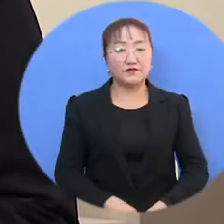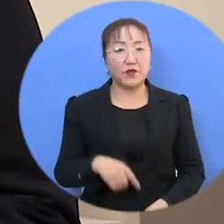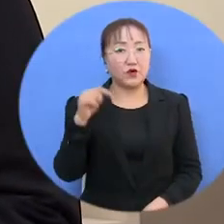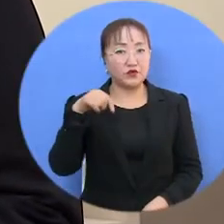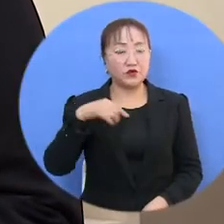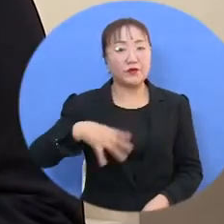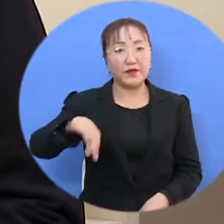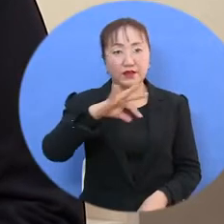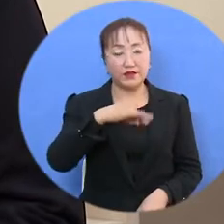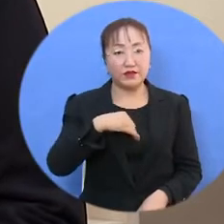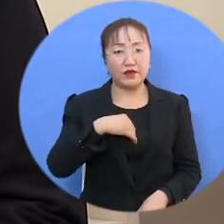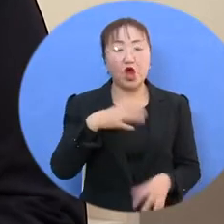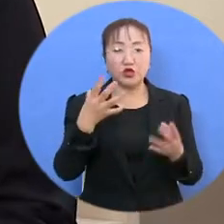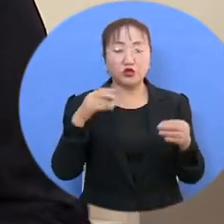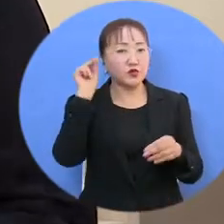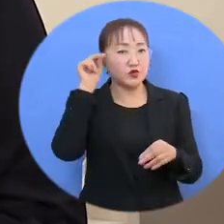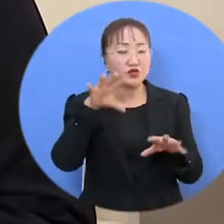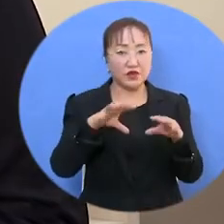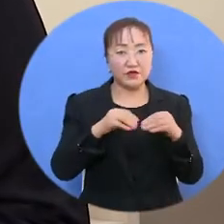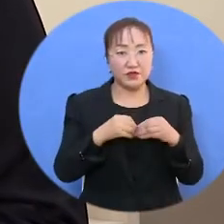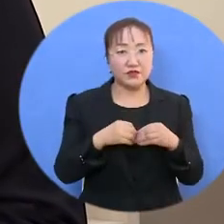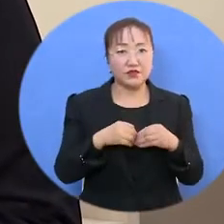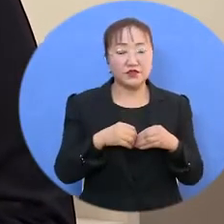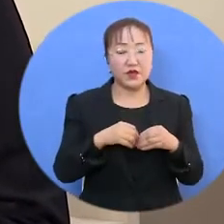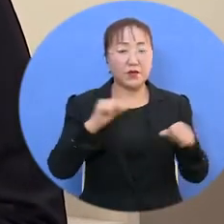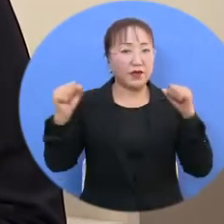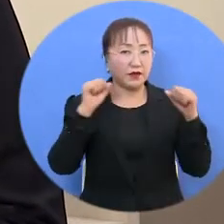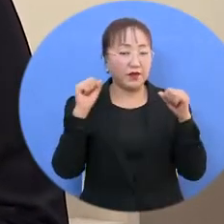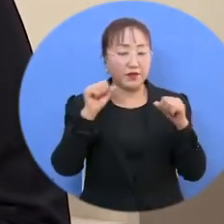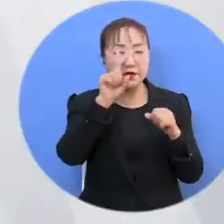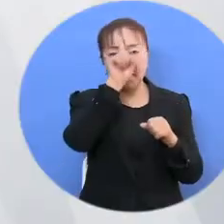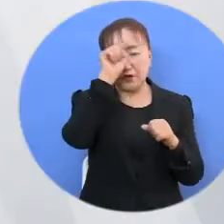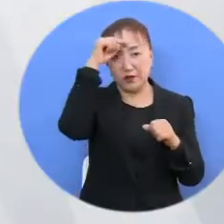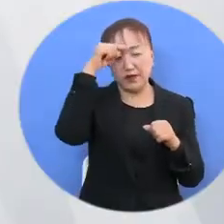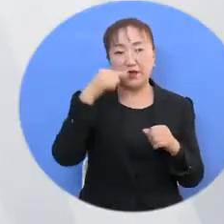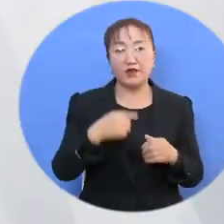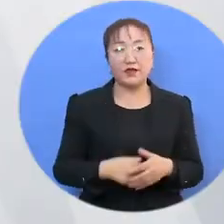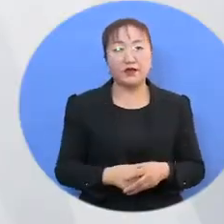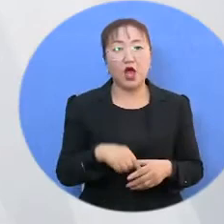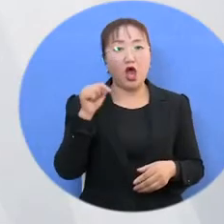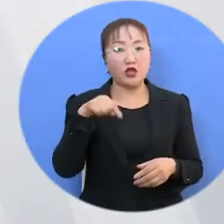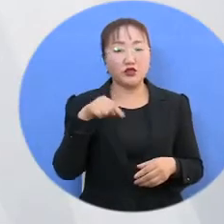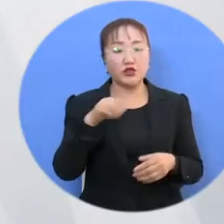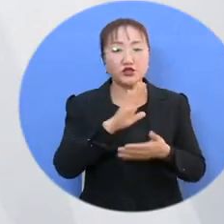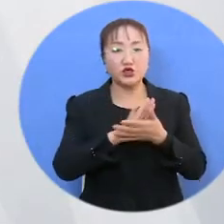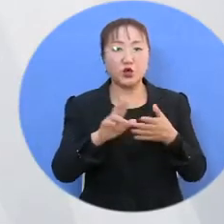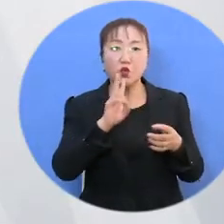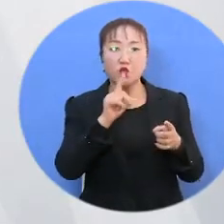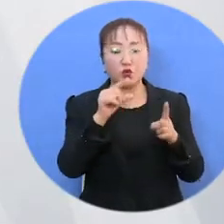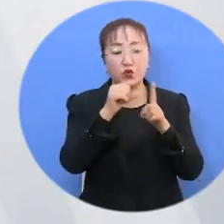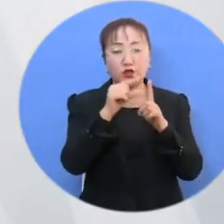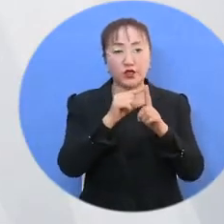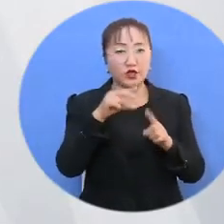Today we have learned many things for physical education and health. Now let's learn new